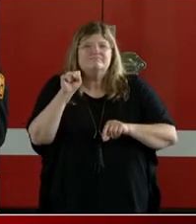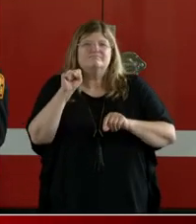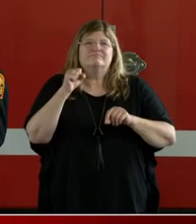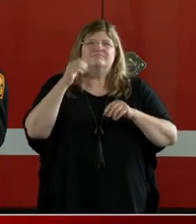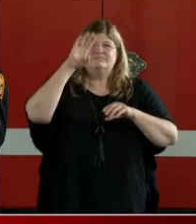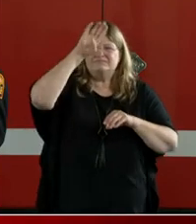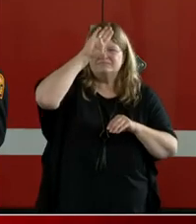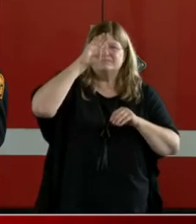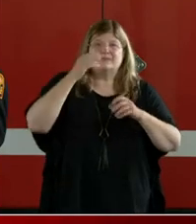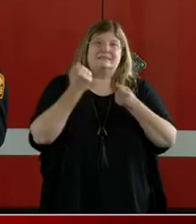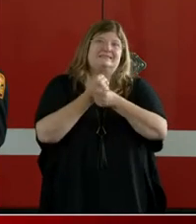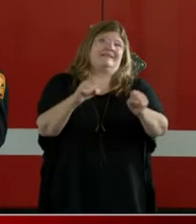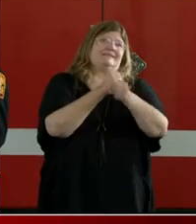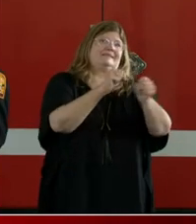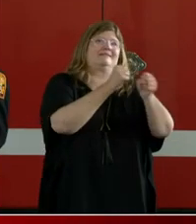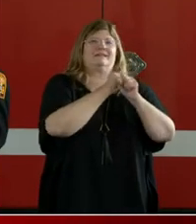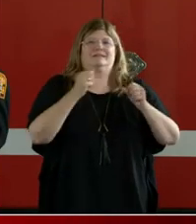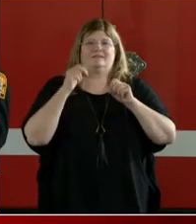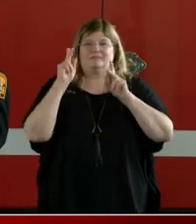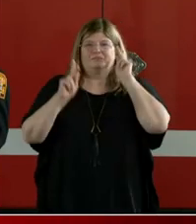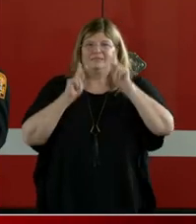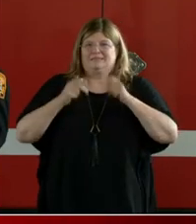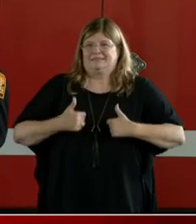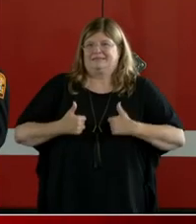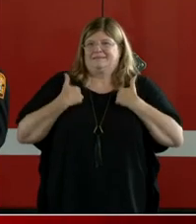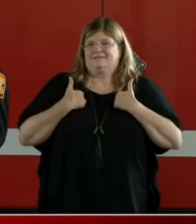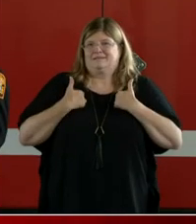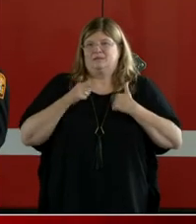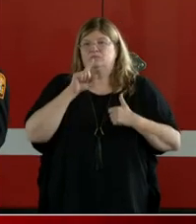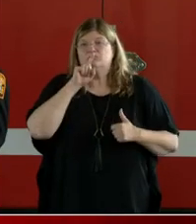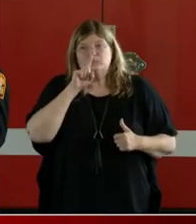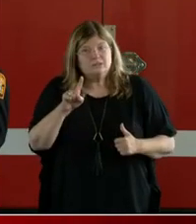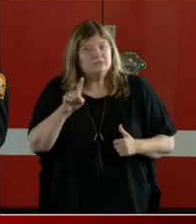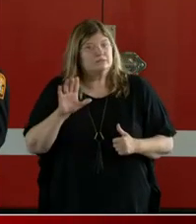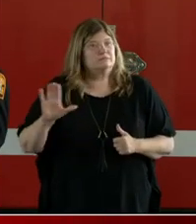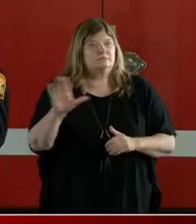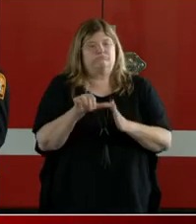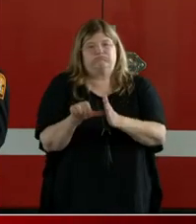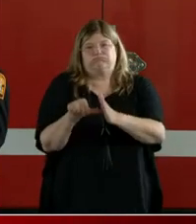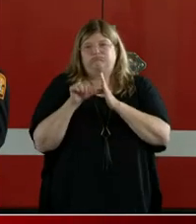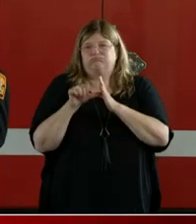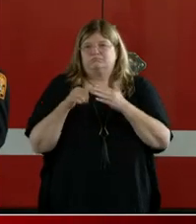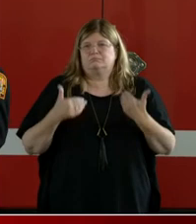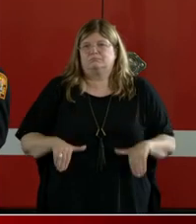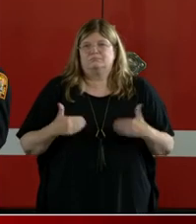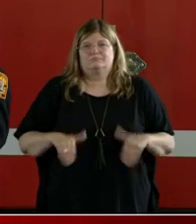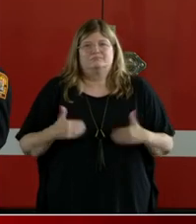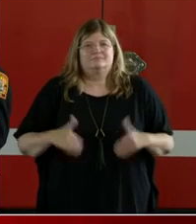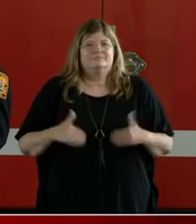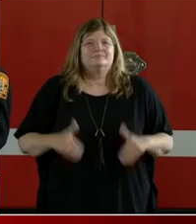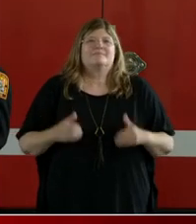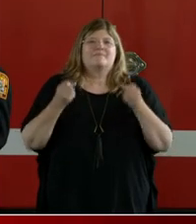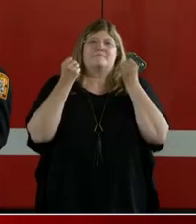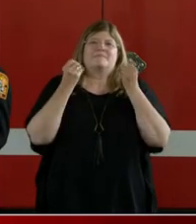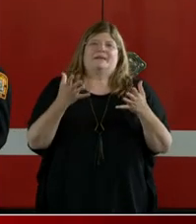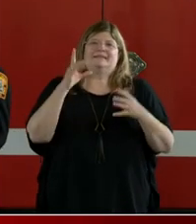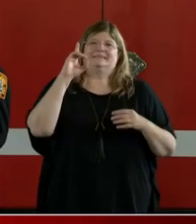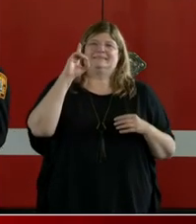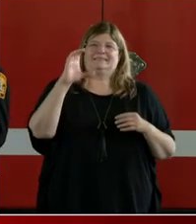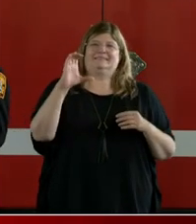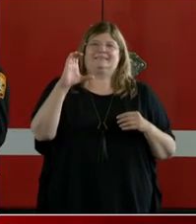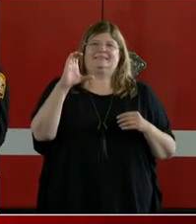is remarkable how through Hands on Hearts, now tens of thousands of DC residents have already saved